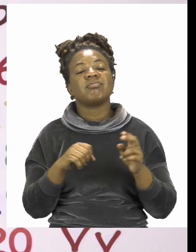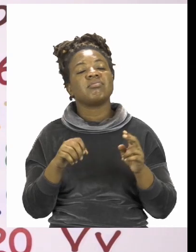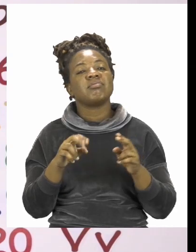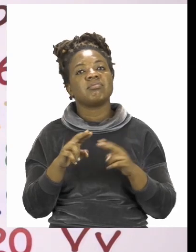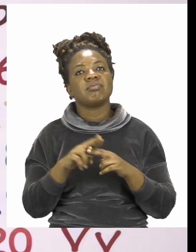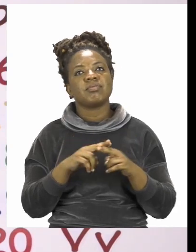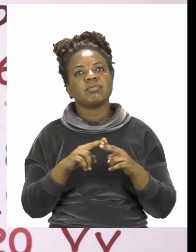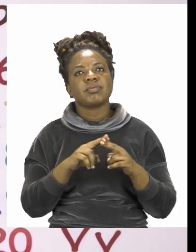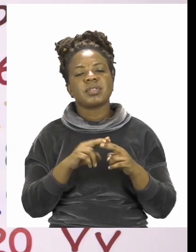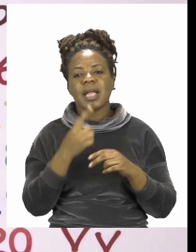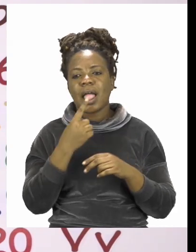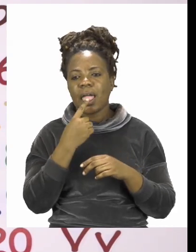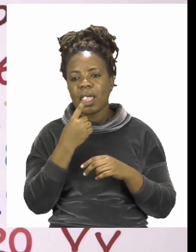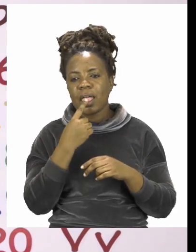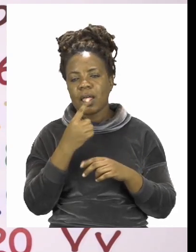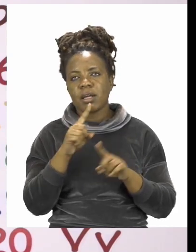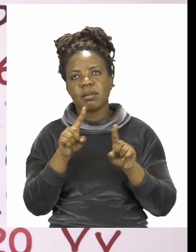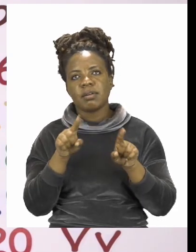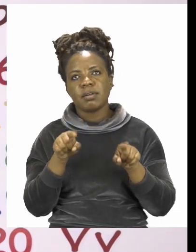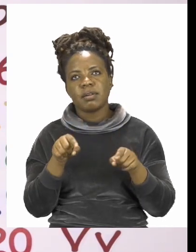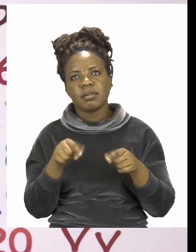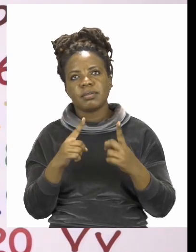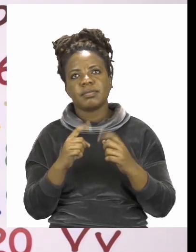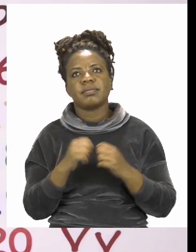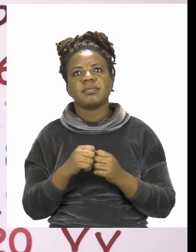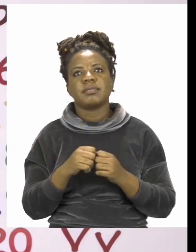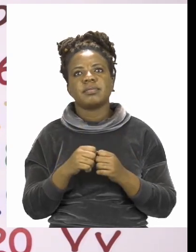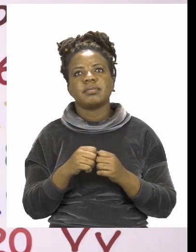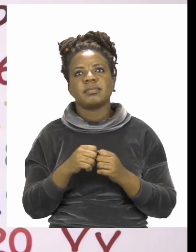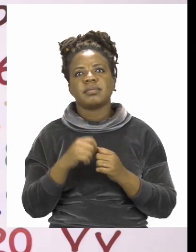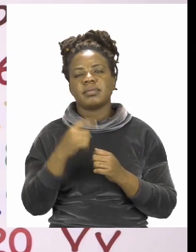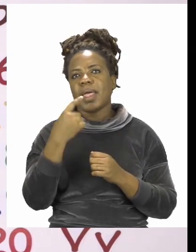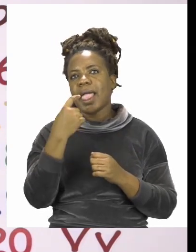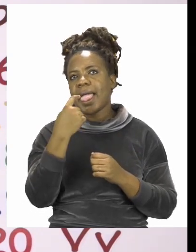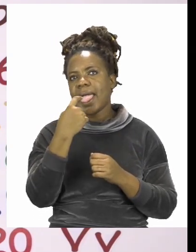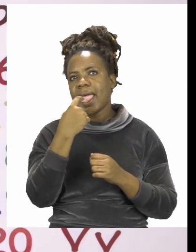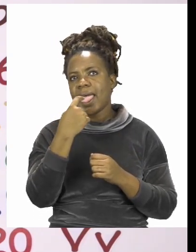things. Everyone, stick out your tongue and point to it.